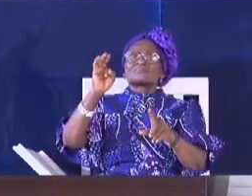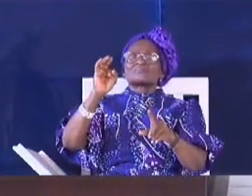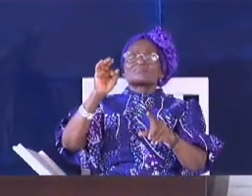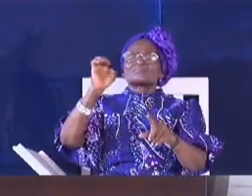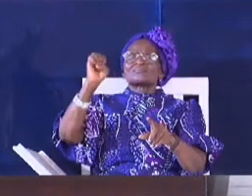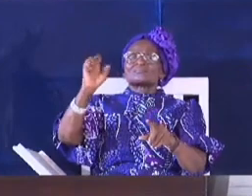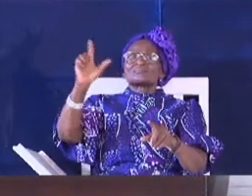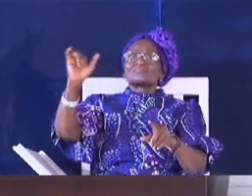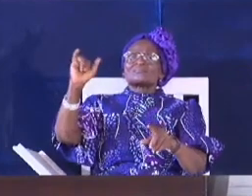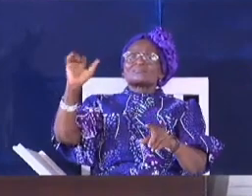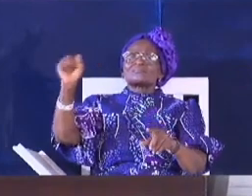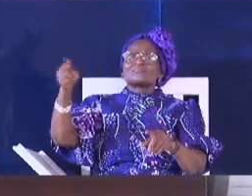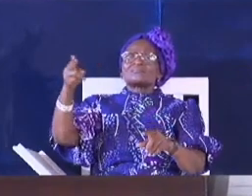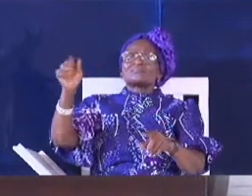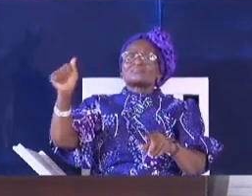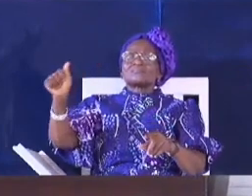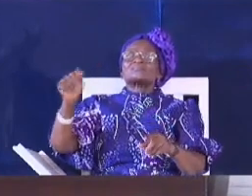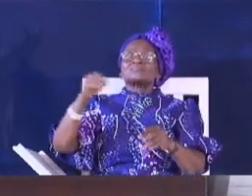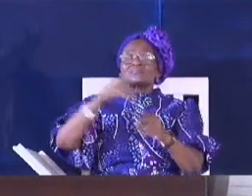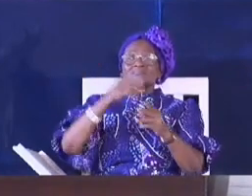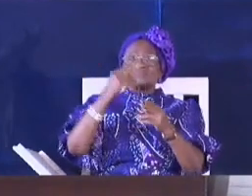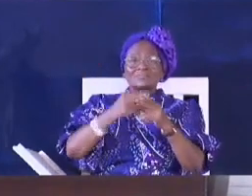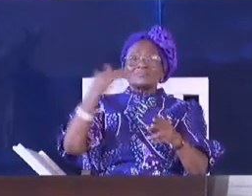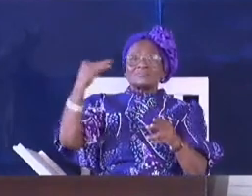In the name of the one who called me,